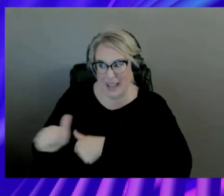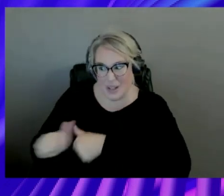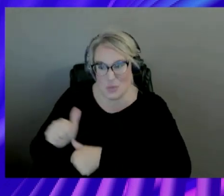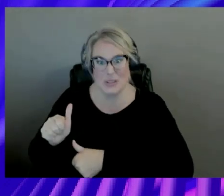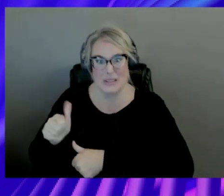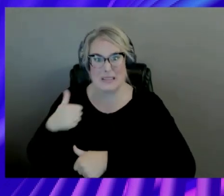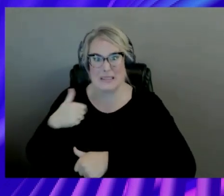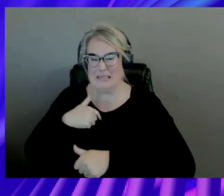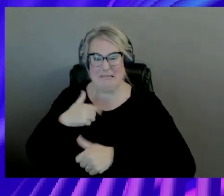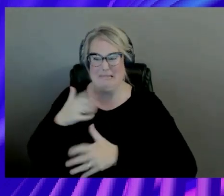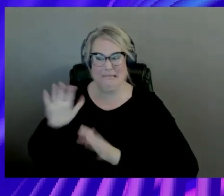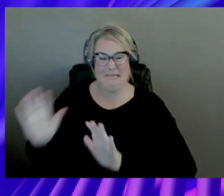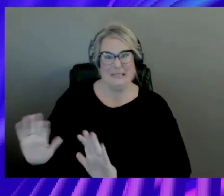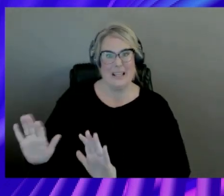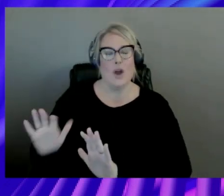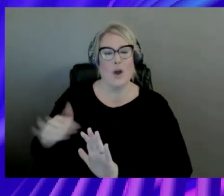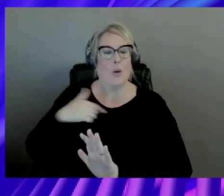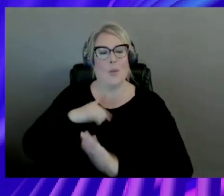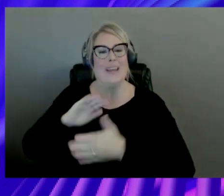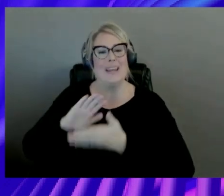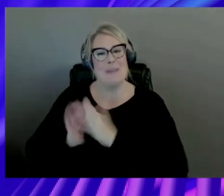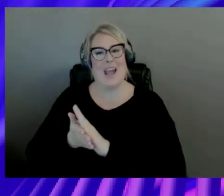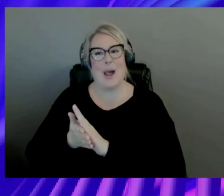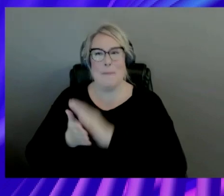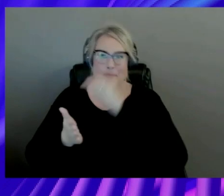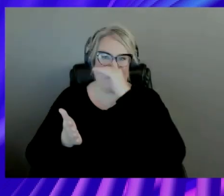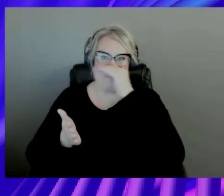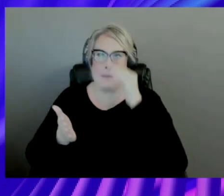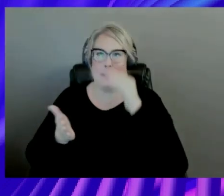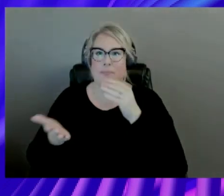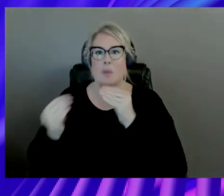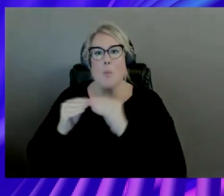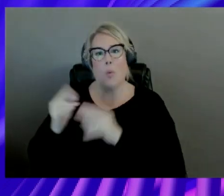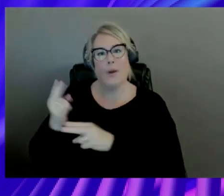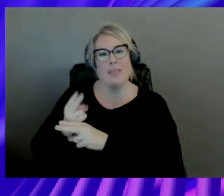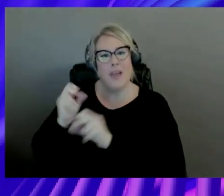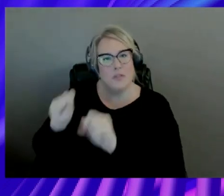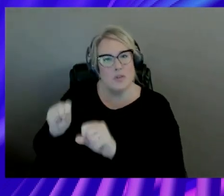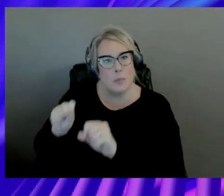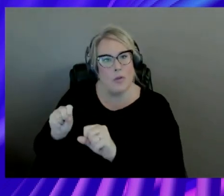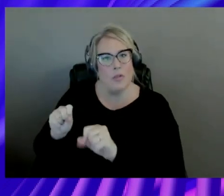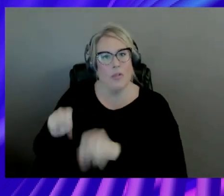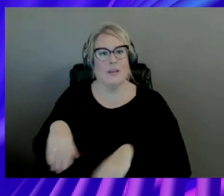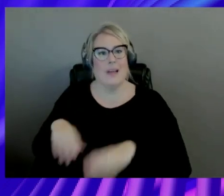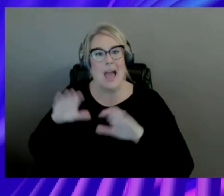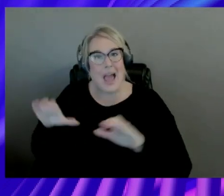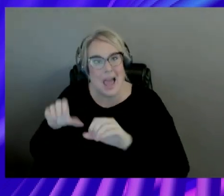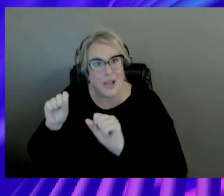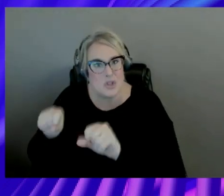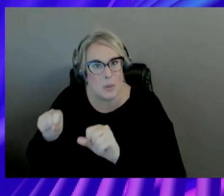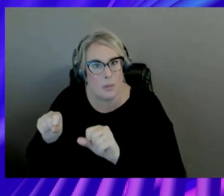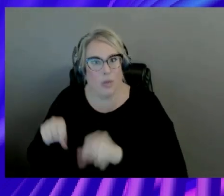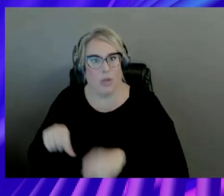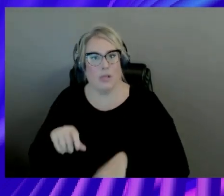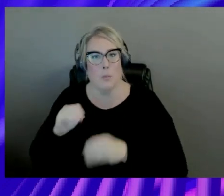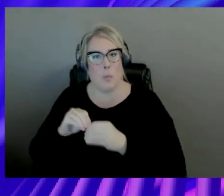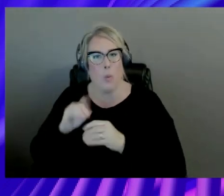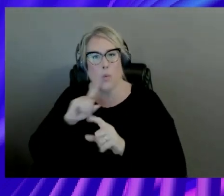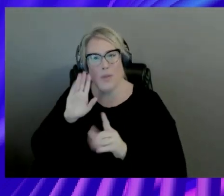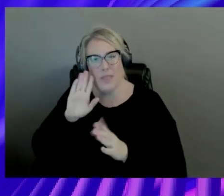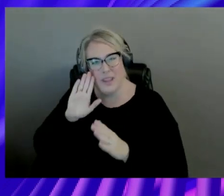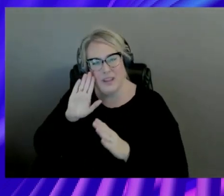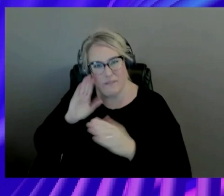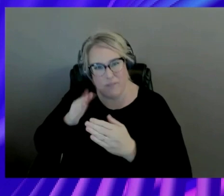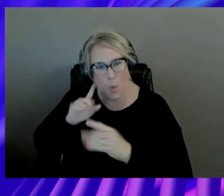turning it into something that is leverageable, actionable, and focused. The